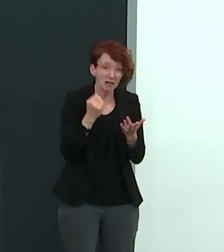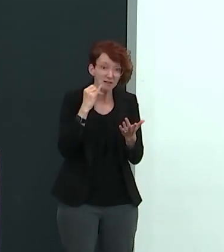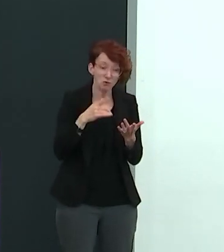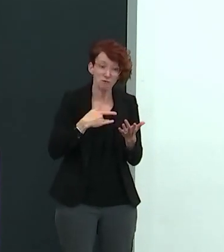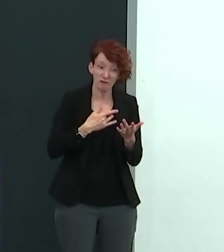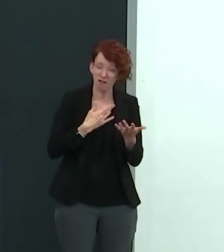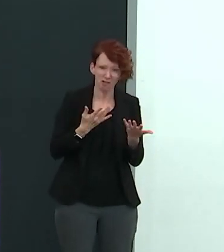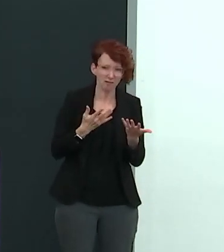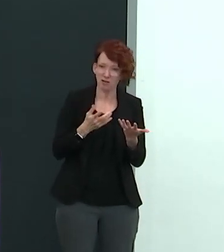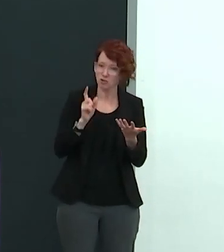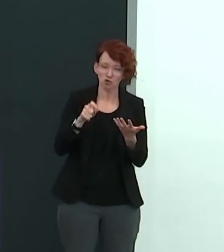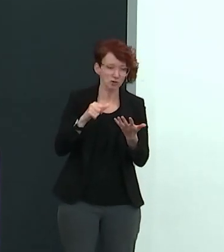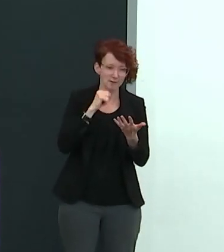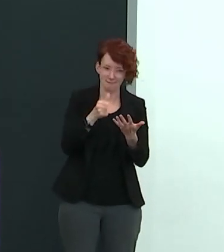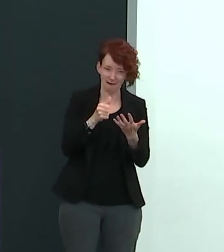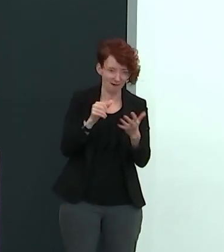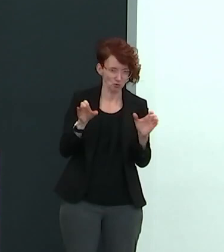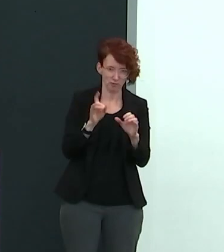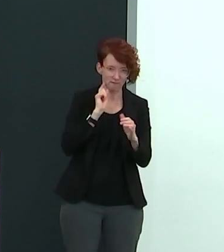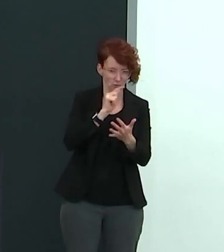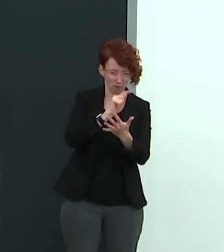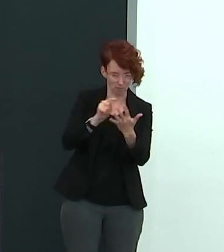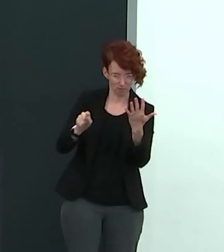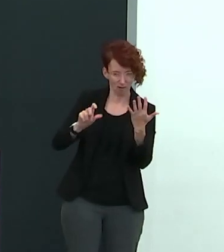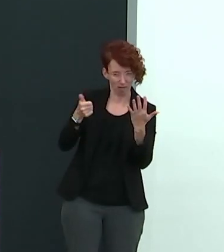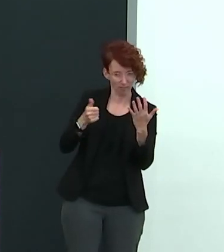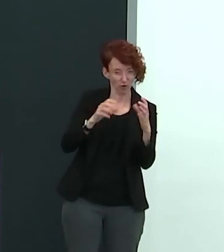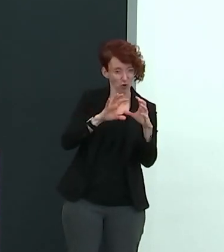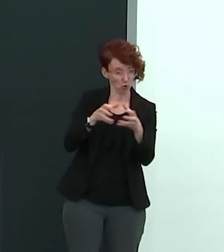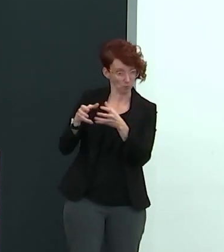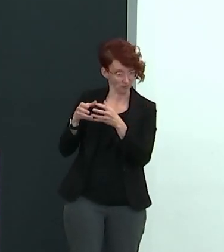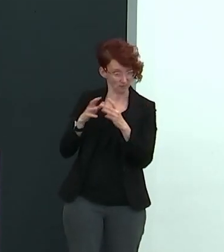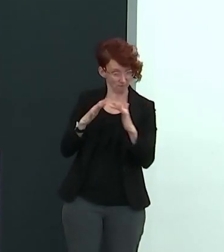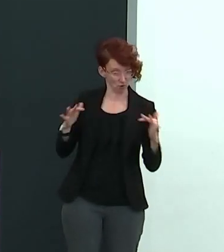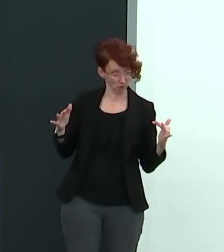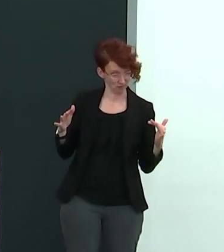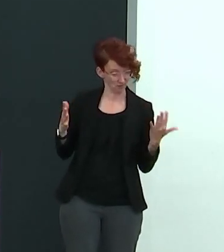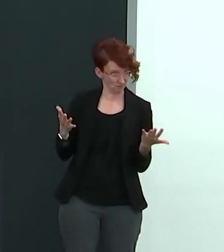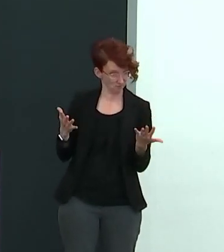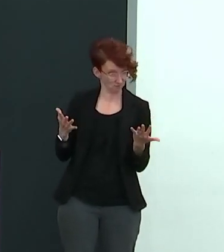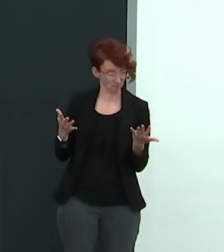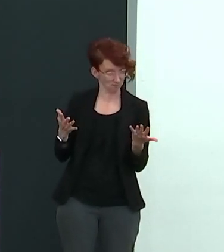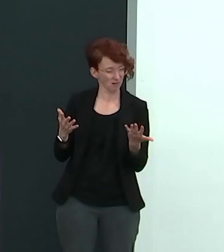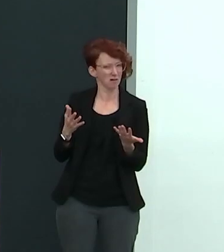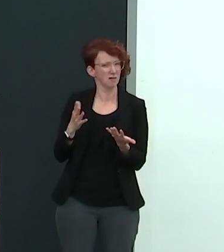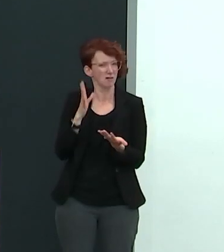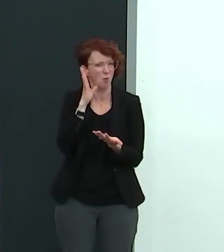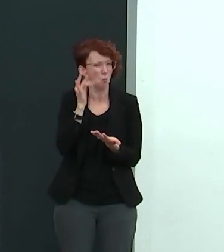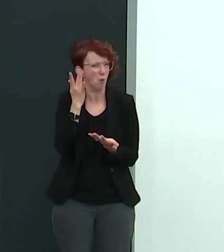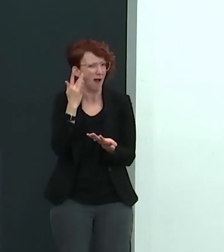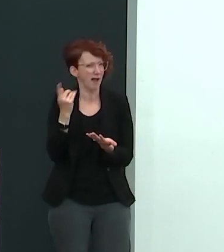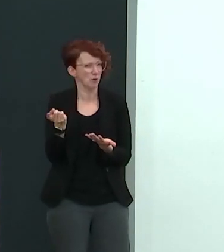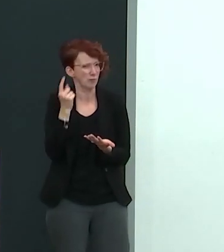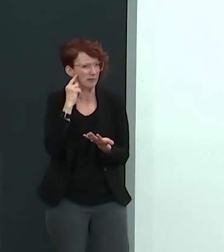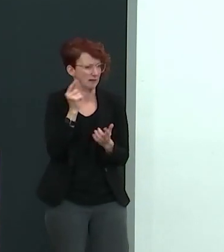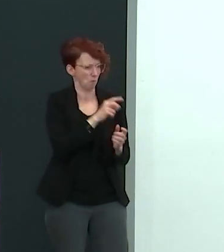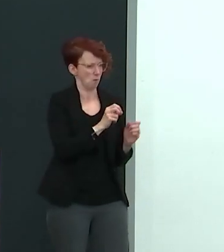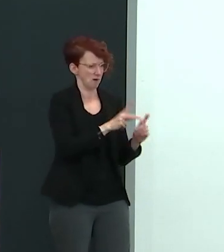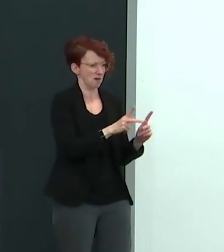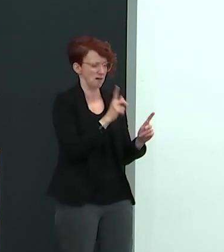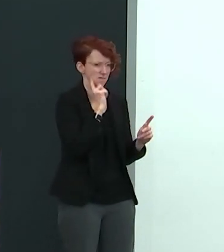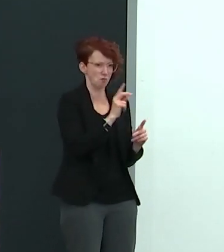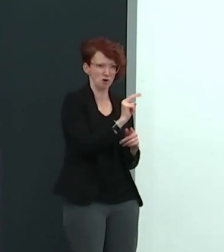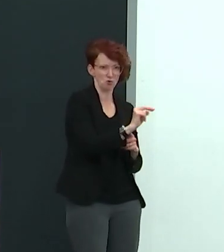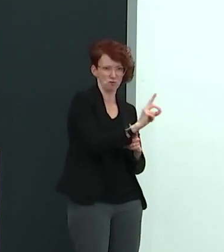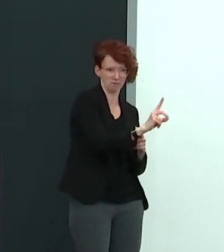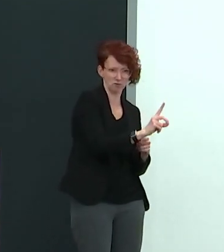medical and scientific advancements, whose purpose it is to eliminate the diverse cultural aspects of what makes us who we are, why are